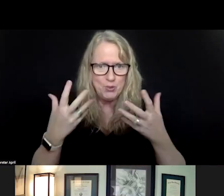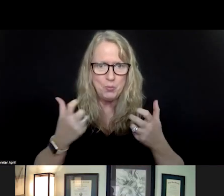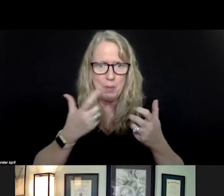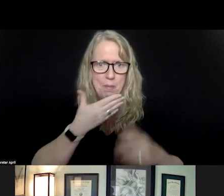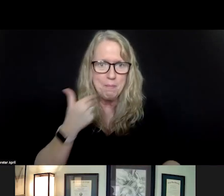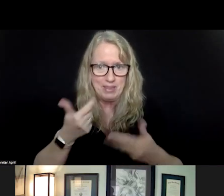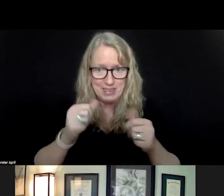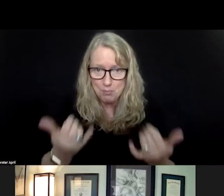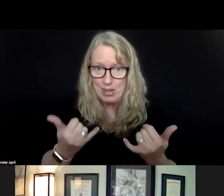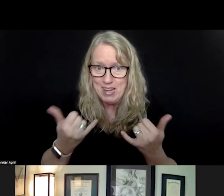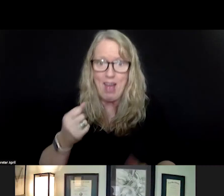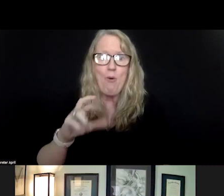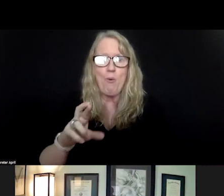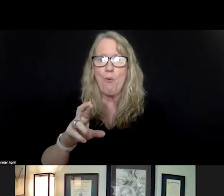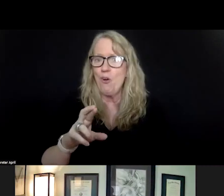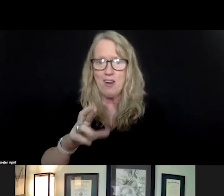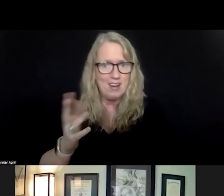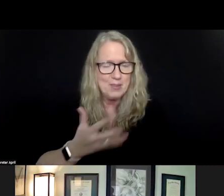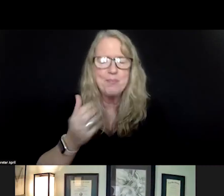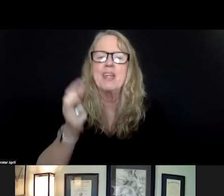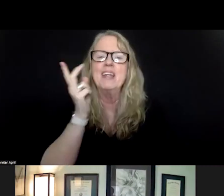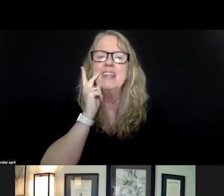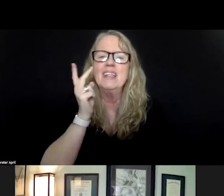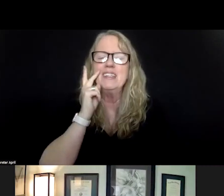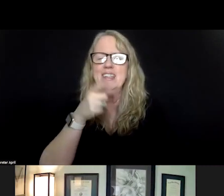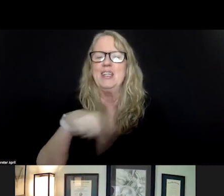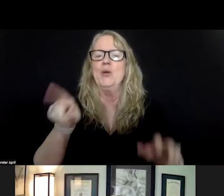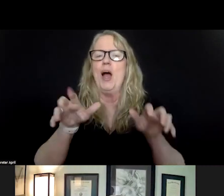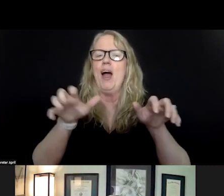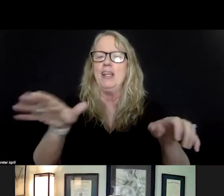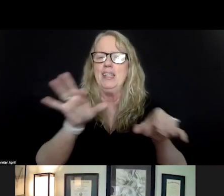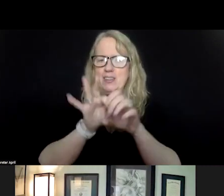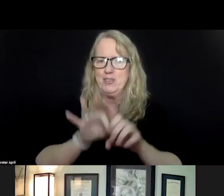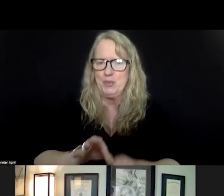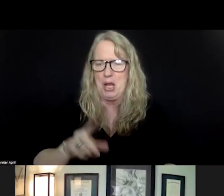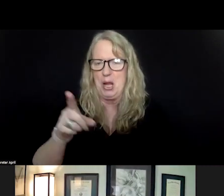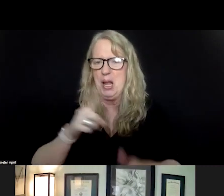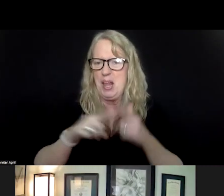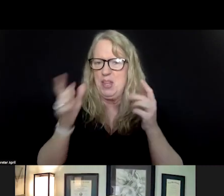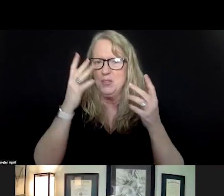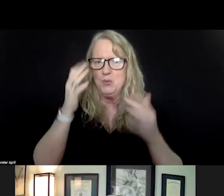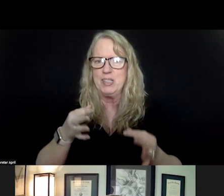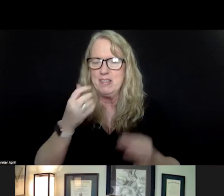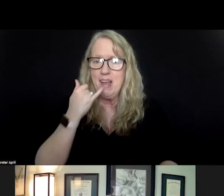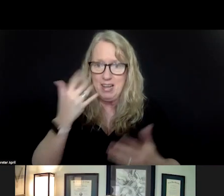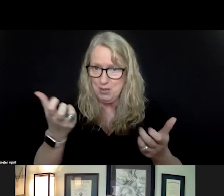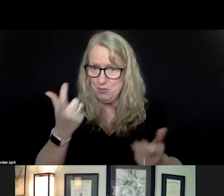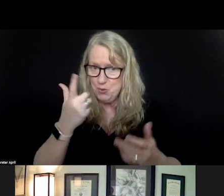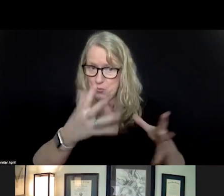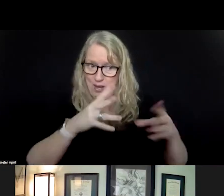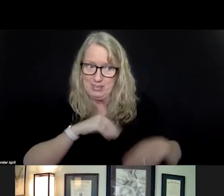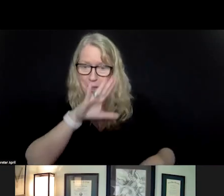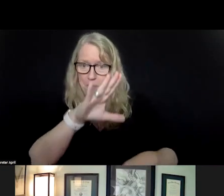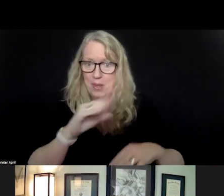attempt? Right now or after the? Let's see what the audience says, and then you can decide if you want to take their advice or ignore